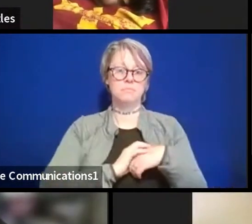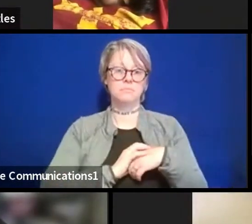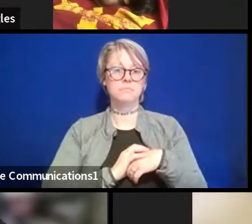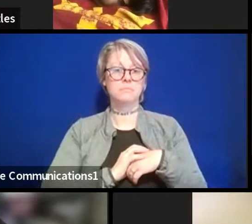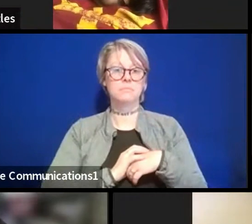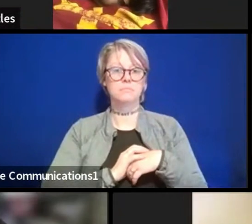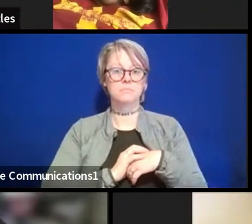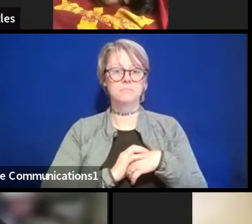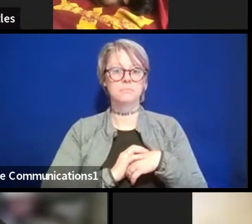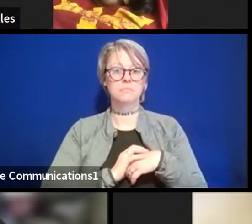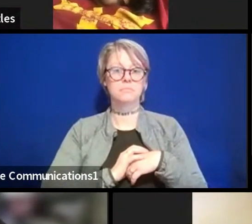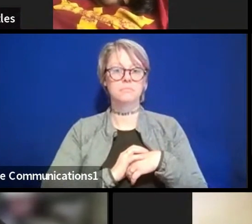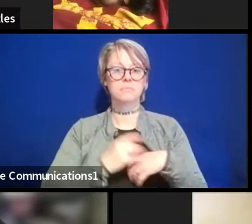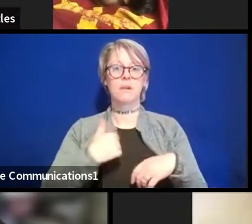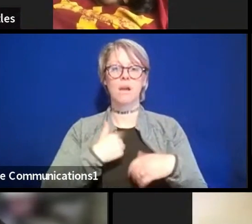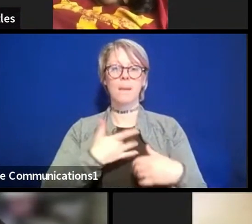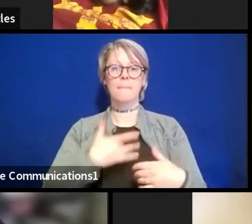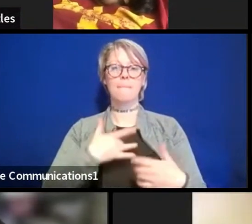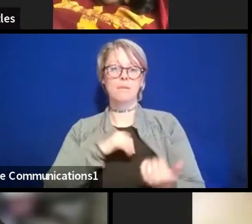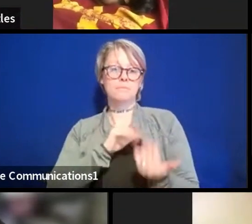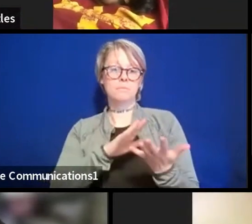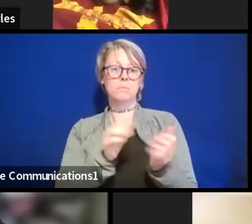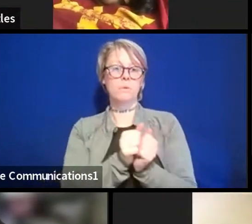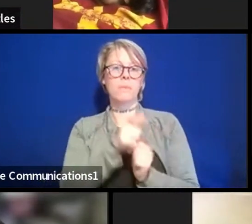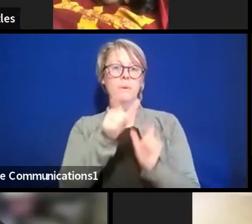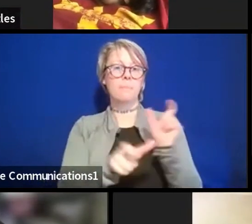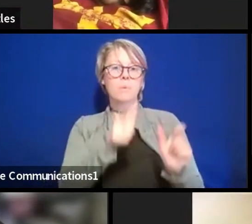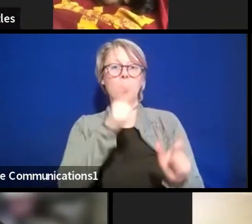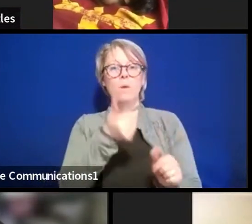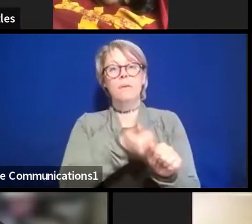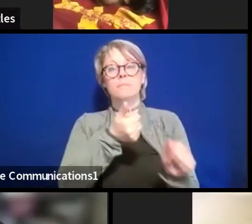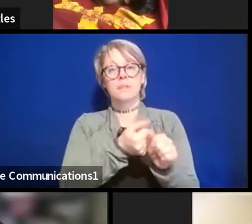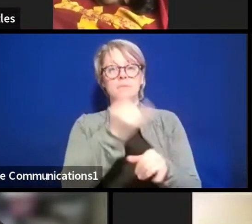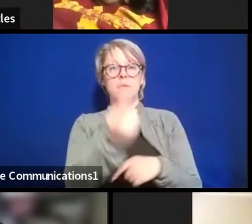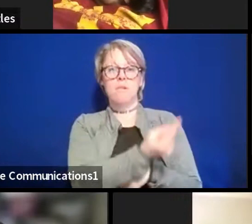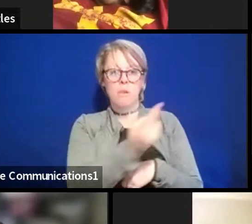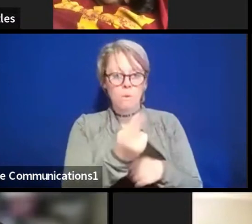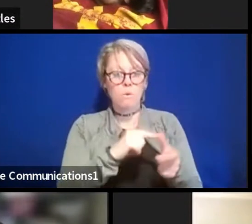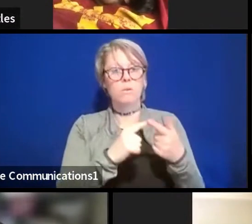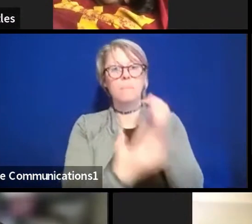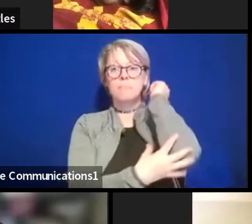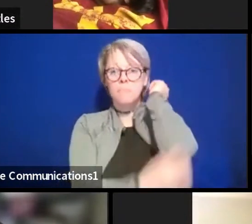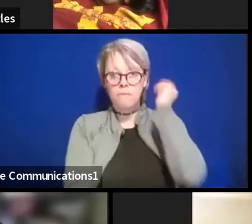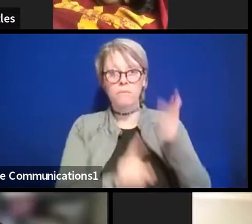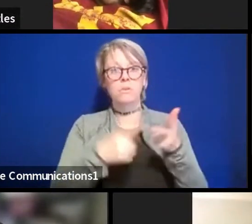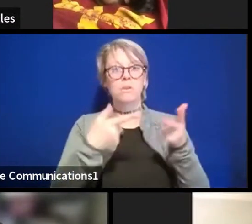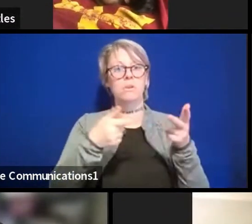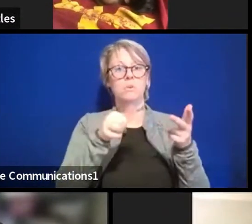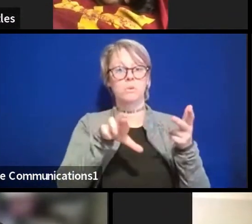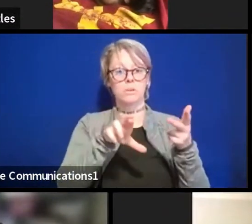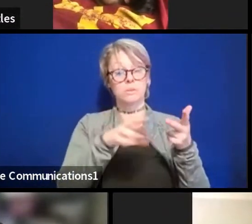with people who are isolated. And often that's people who are in poverty and people who are queer. And those two